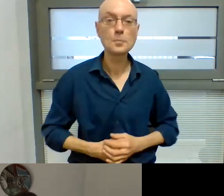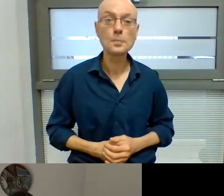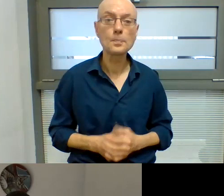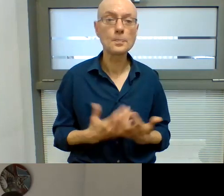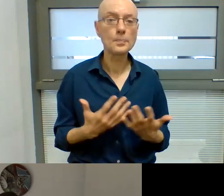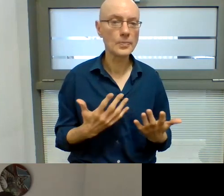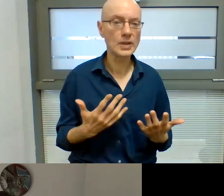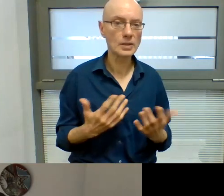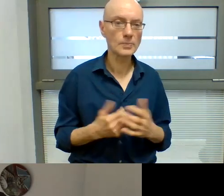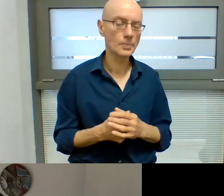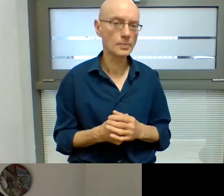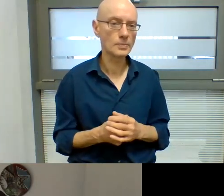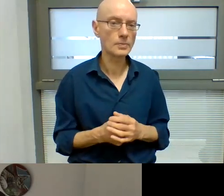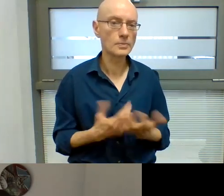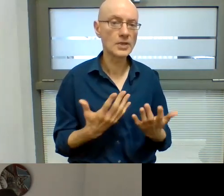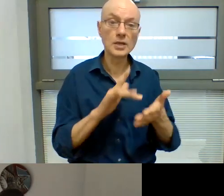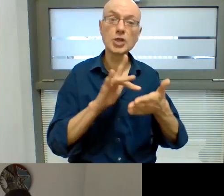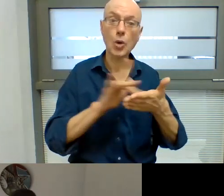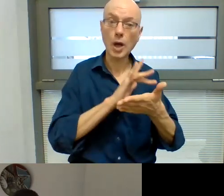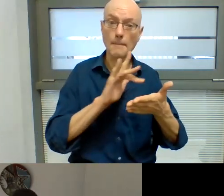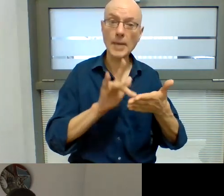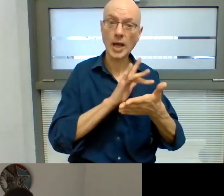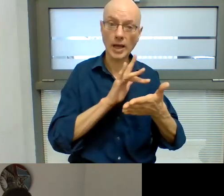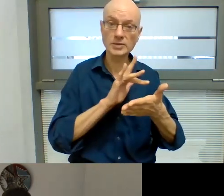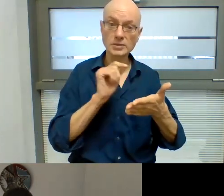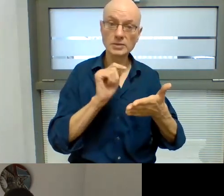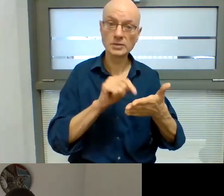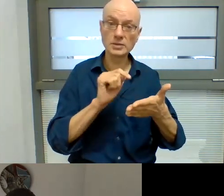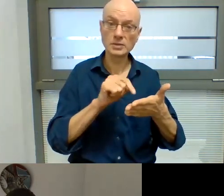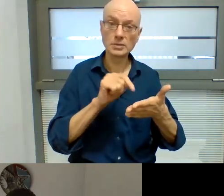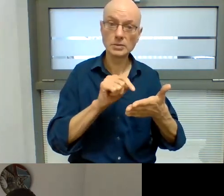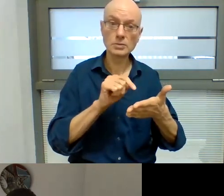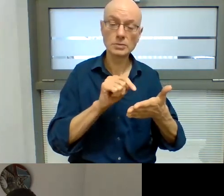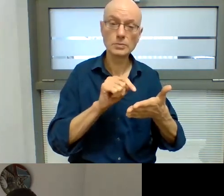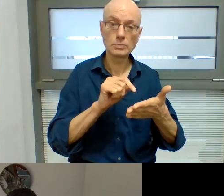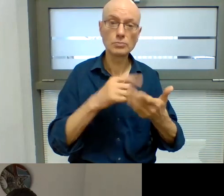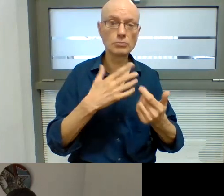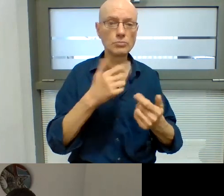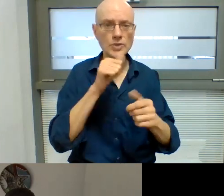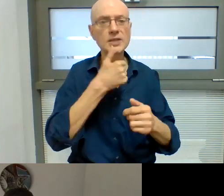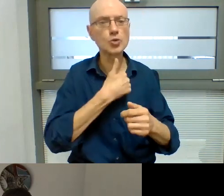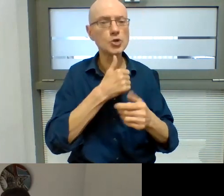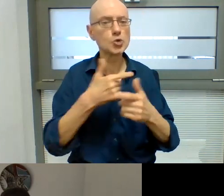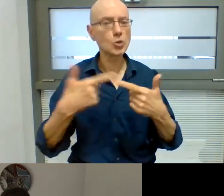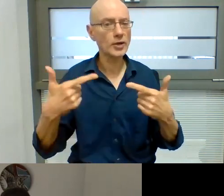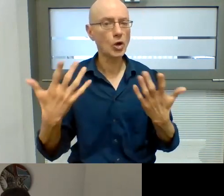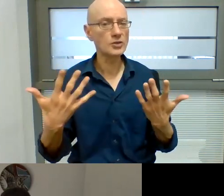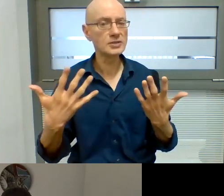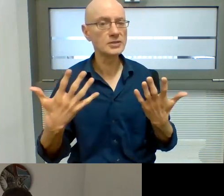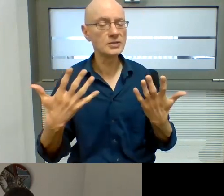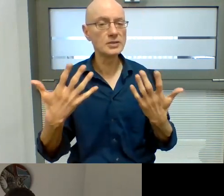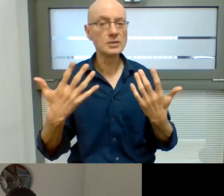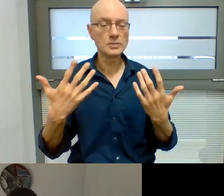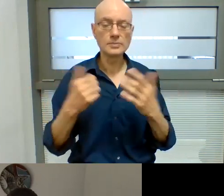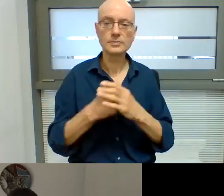so the iPad has really kind of come into its own with my work, and then again, I kind of